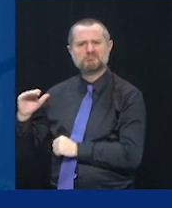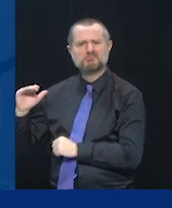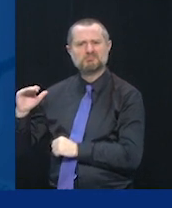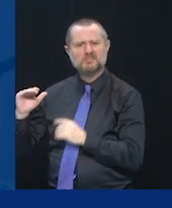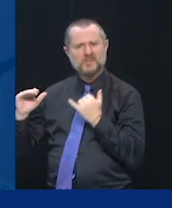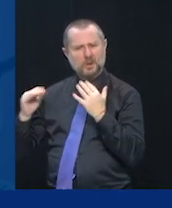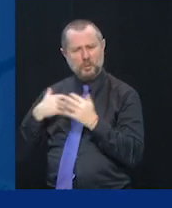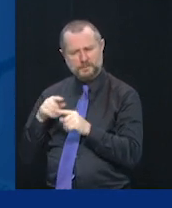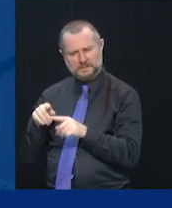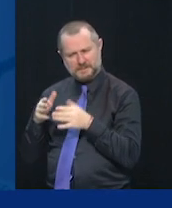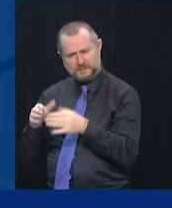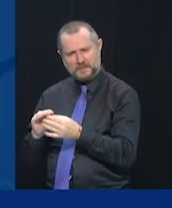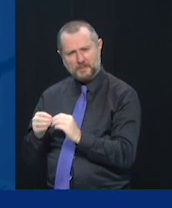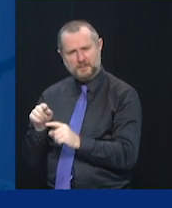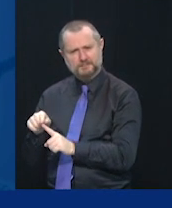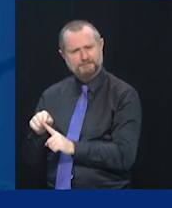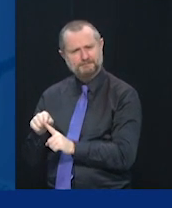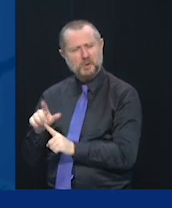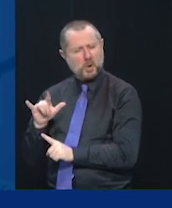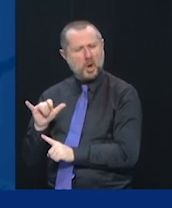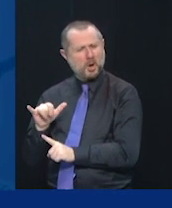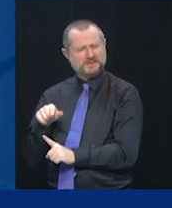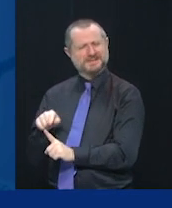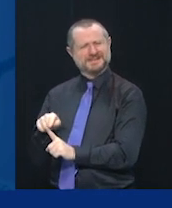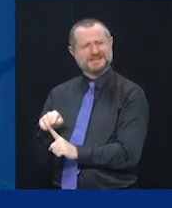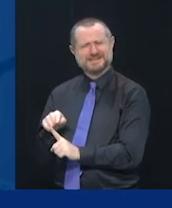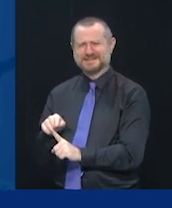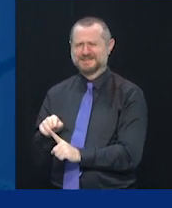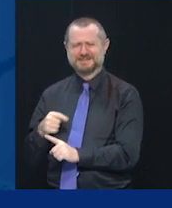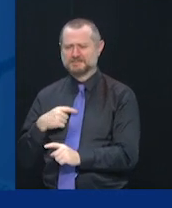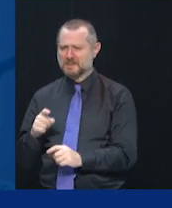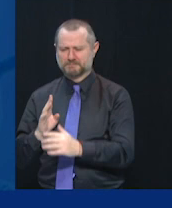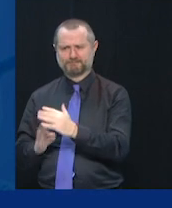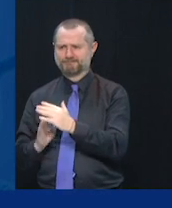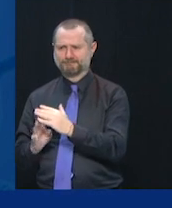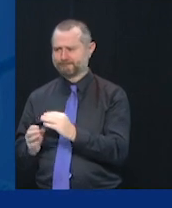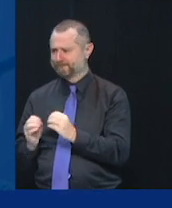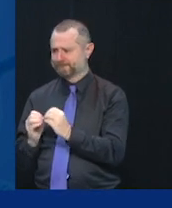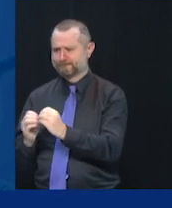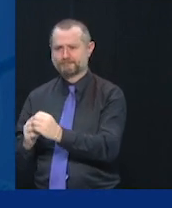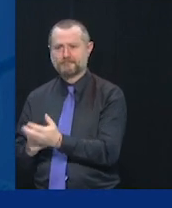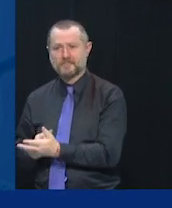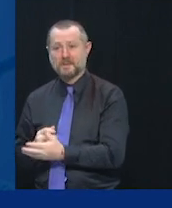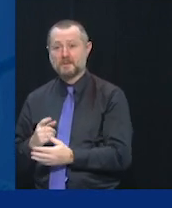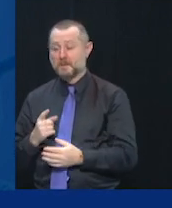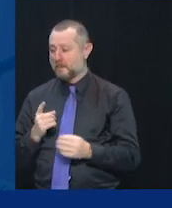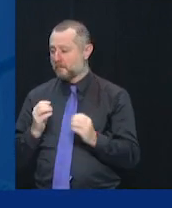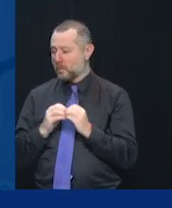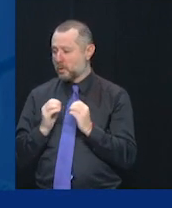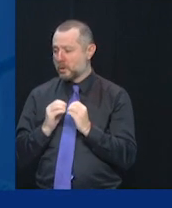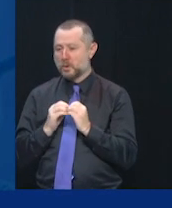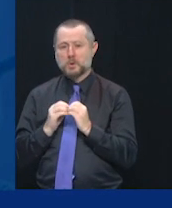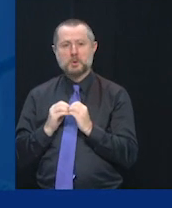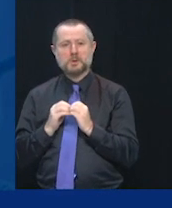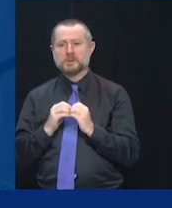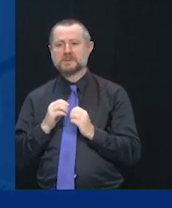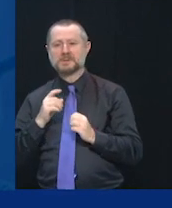and it's Long Island in terms of hospitalizations. Positivity, it's Long Island and the Hudson